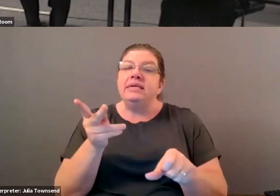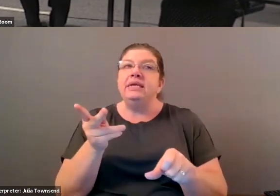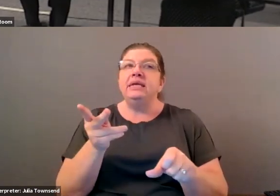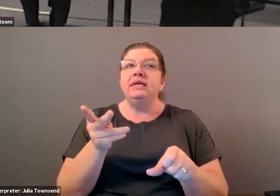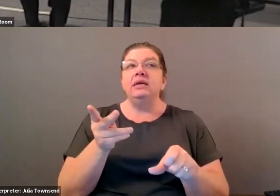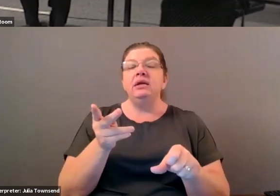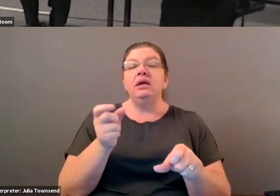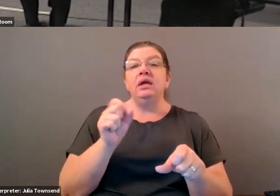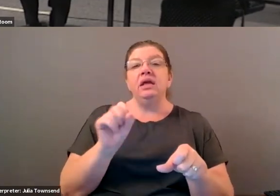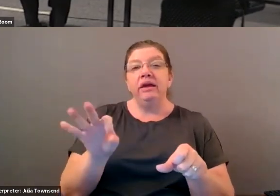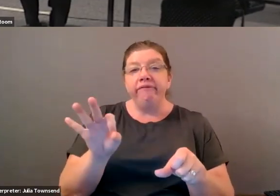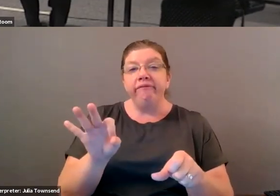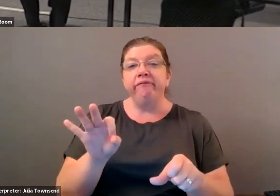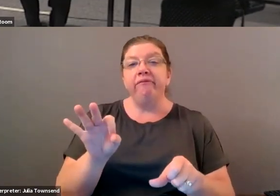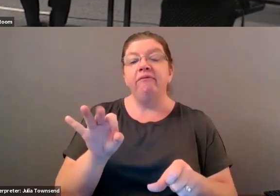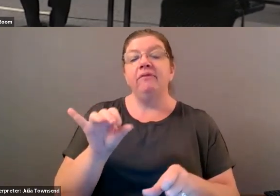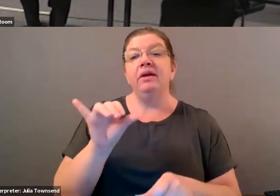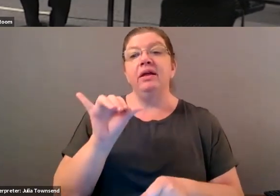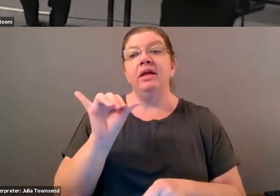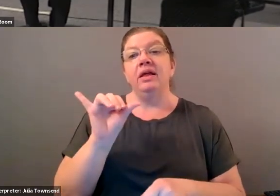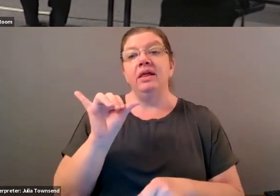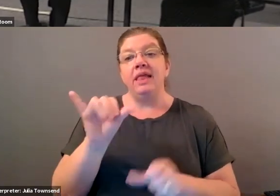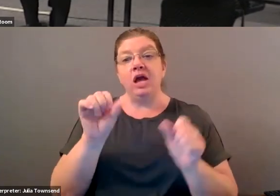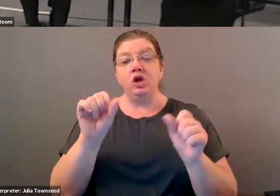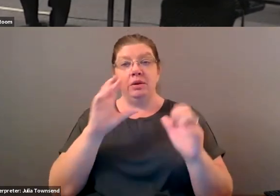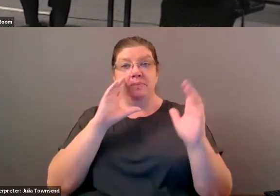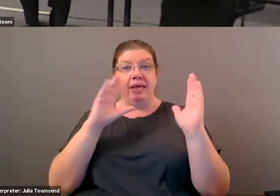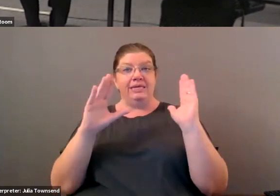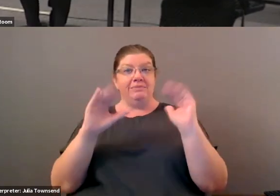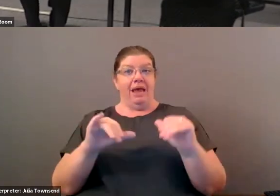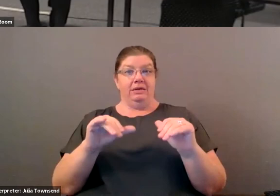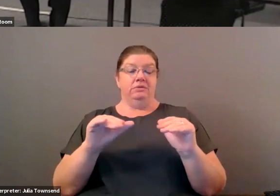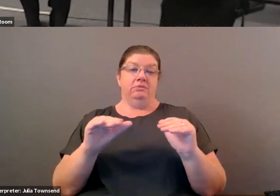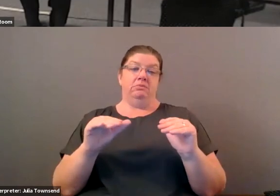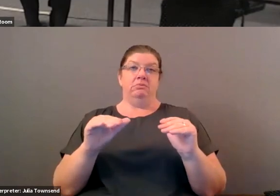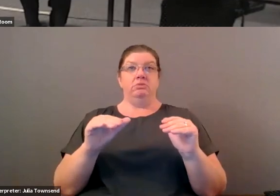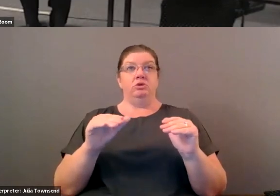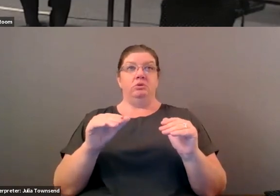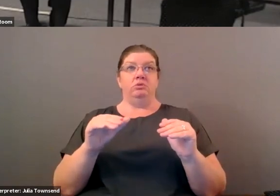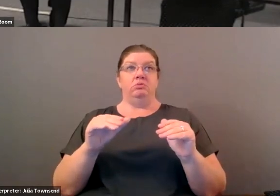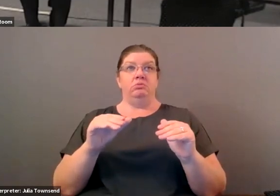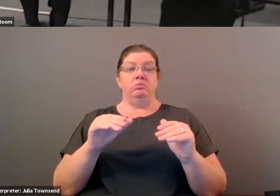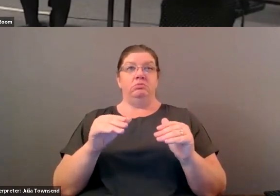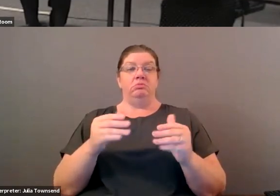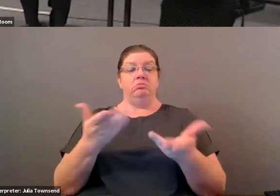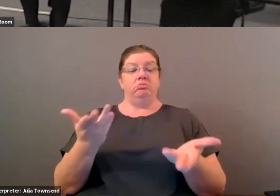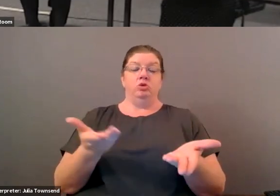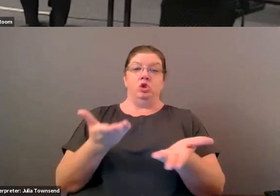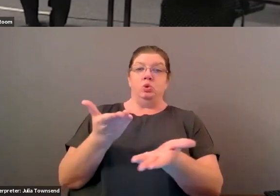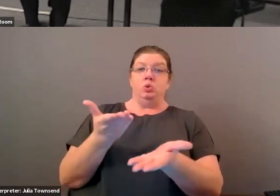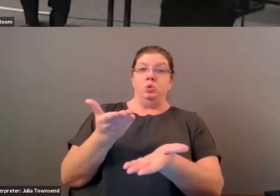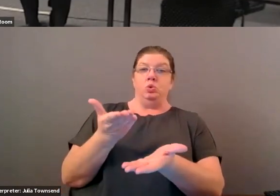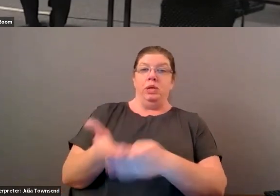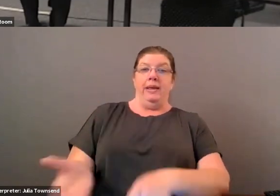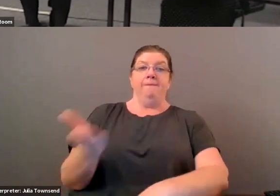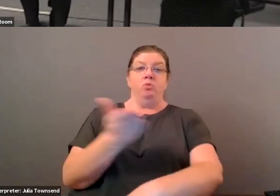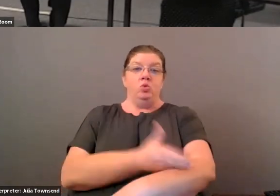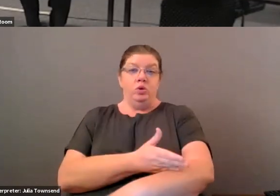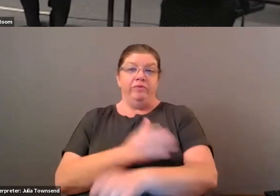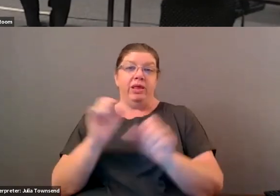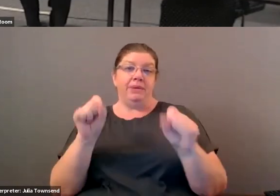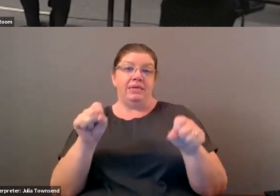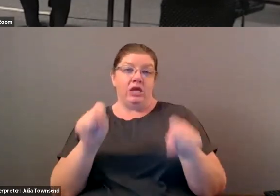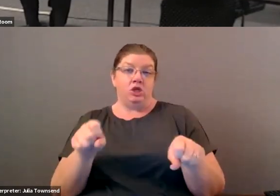it could be expected in any way to improve the